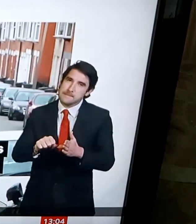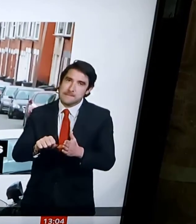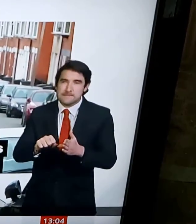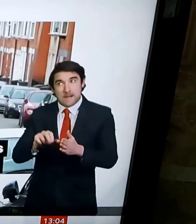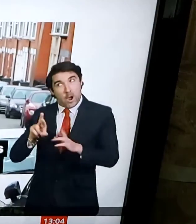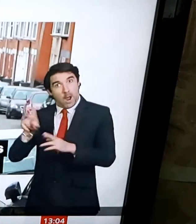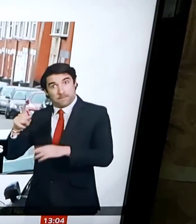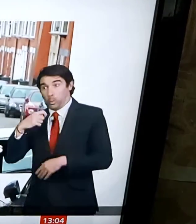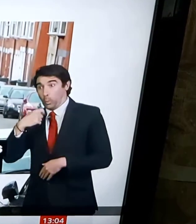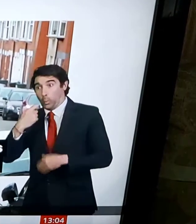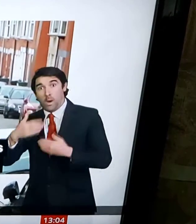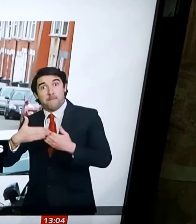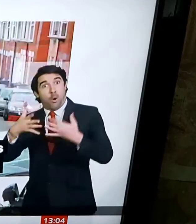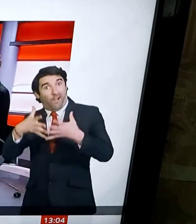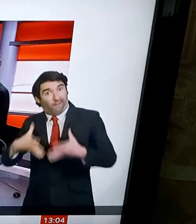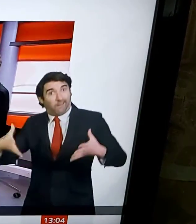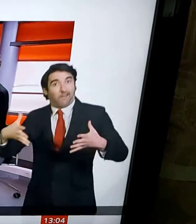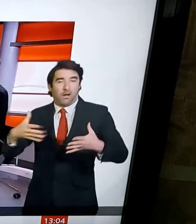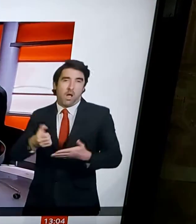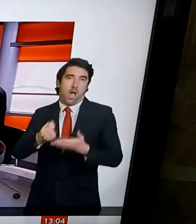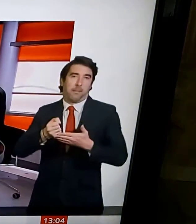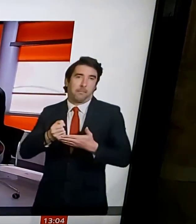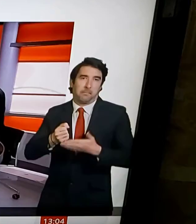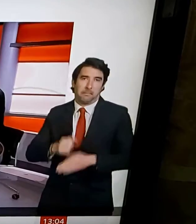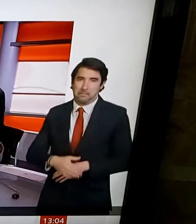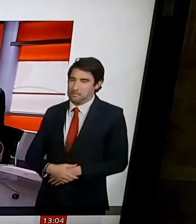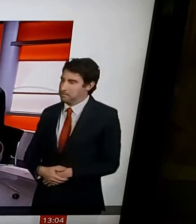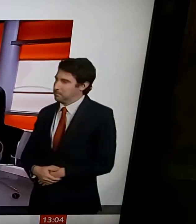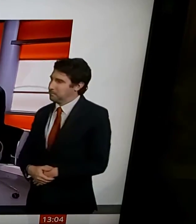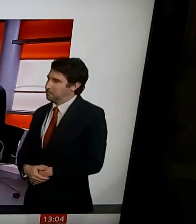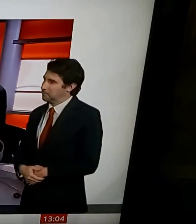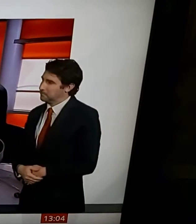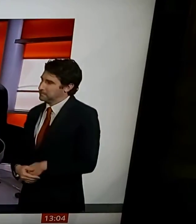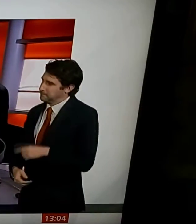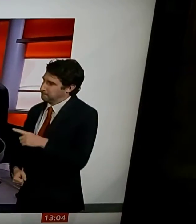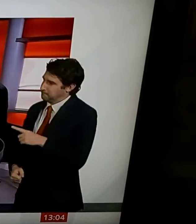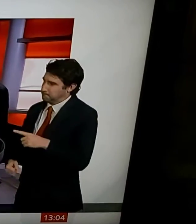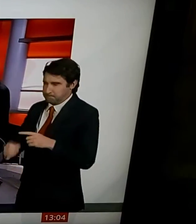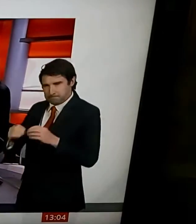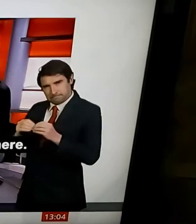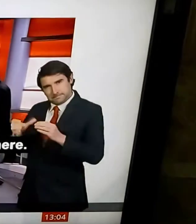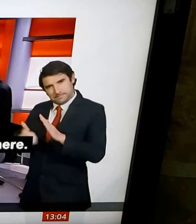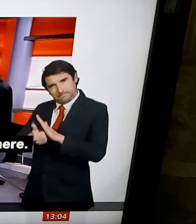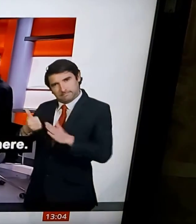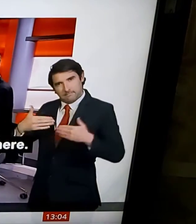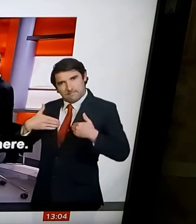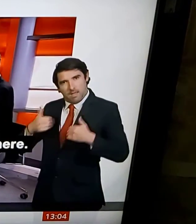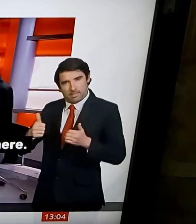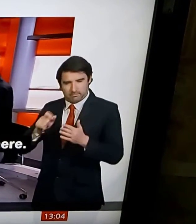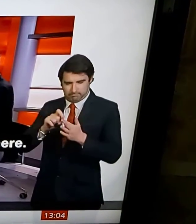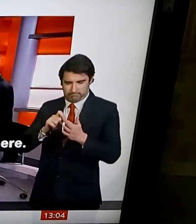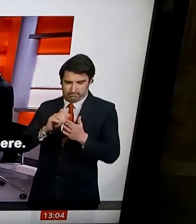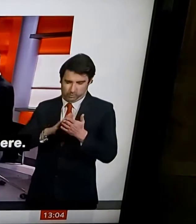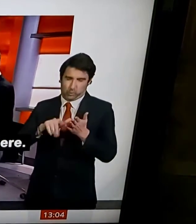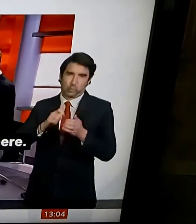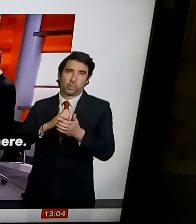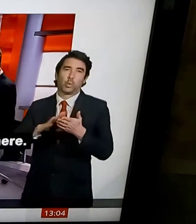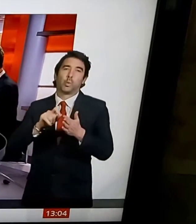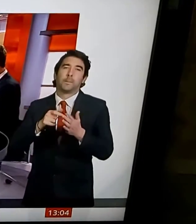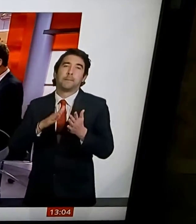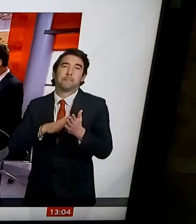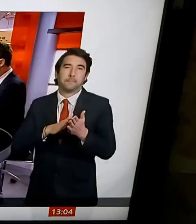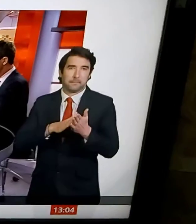Galpin, BBC News. Our health editor Hugh Pym is here. Will this live up to the billing? Well, Simon,